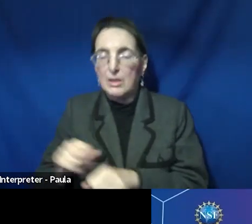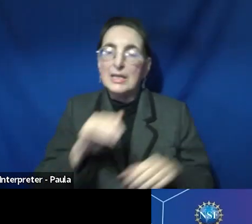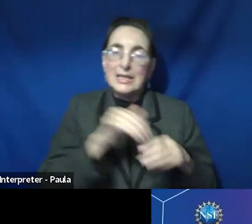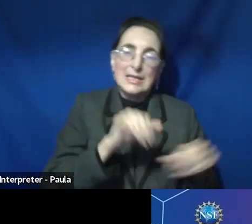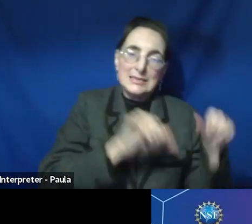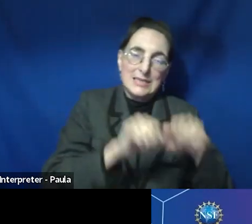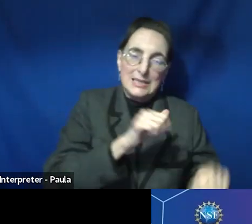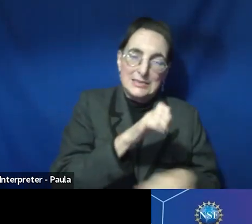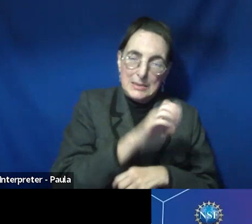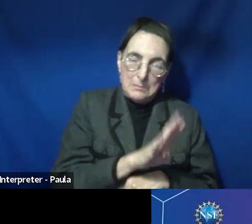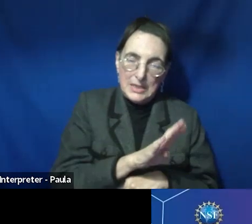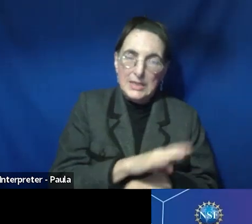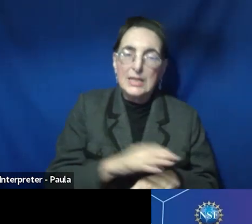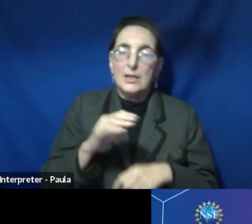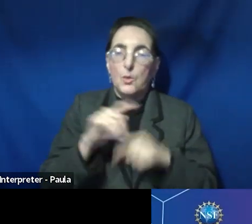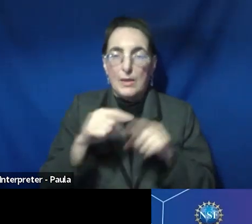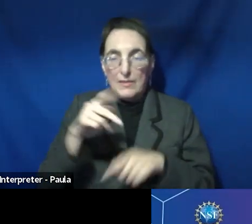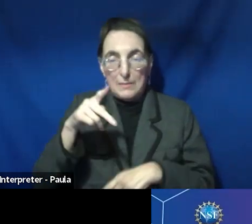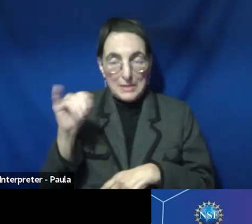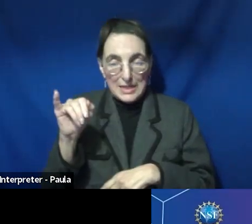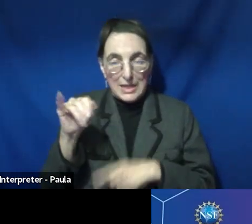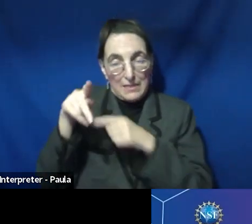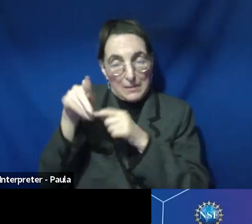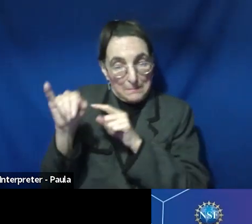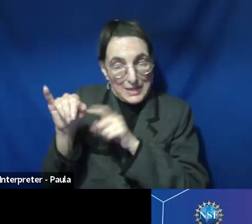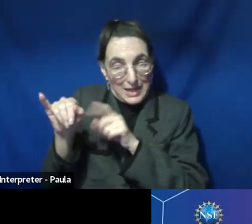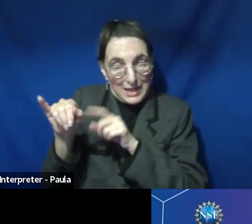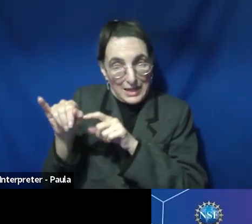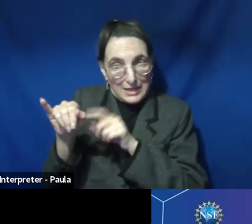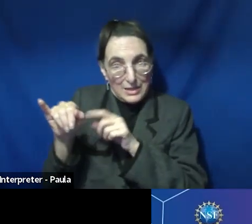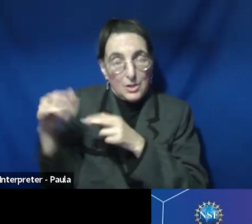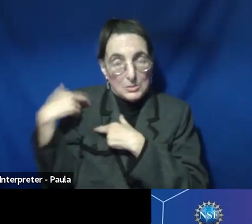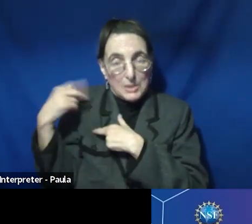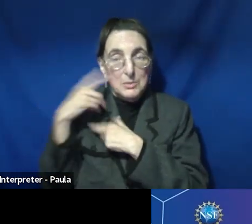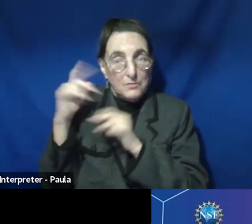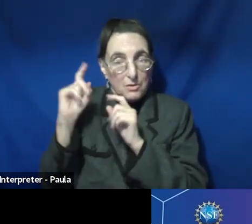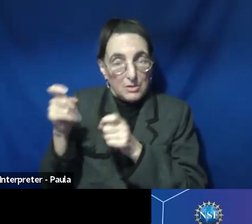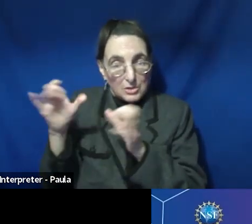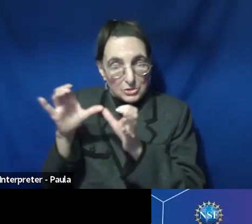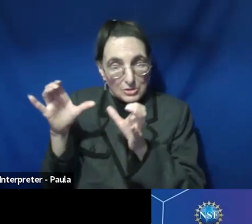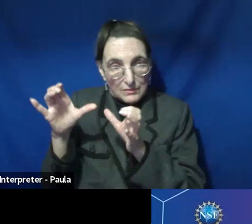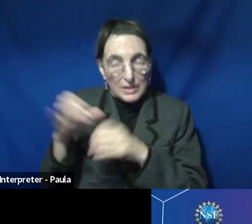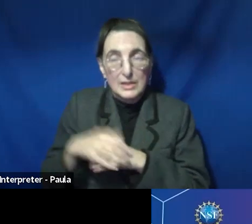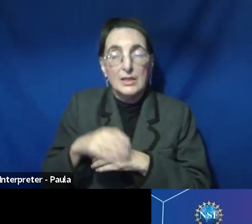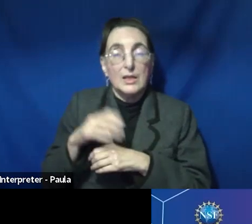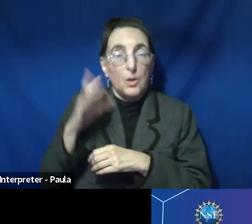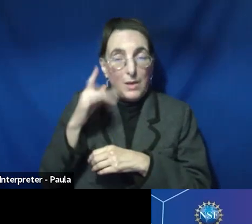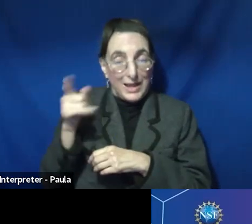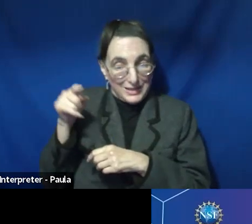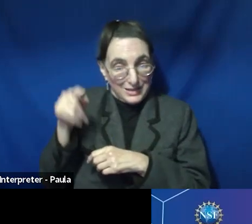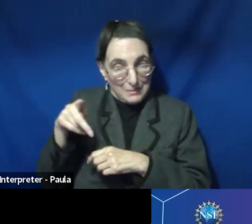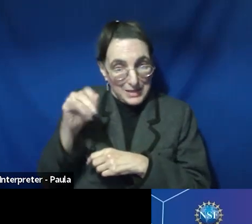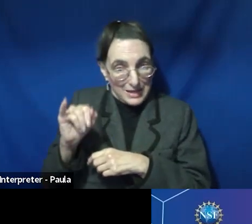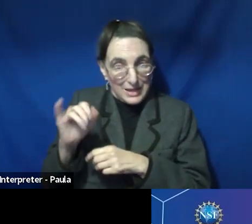that when the PI, and the PI is the one that's certifying. Why is the PI certifying? Because